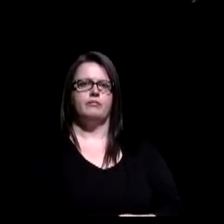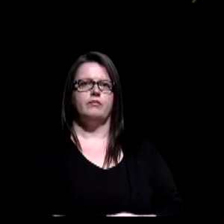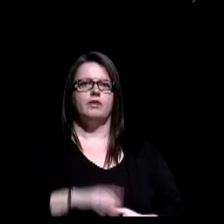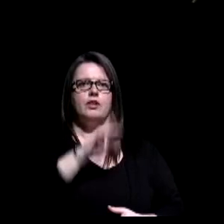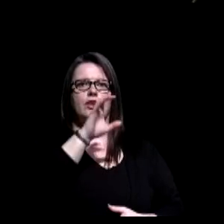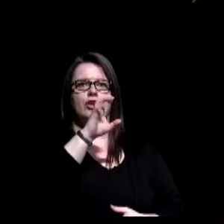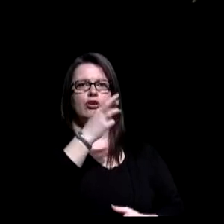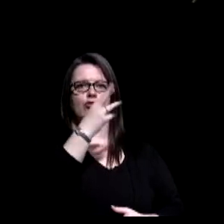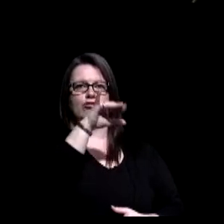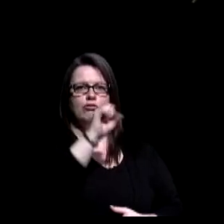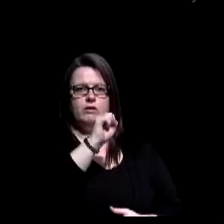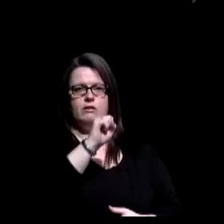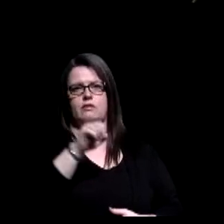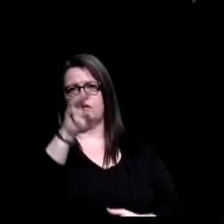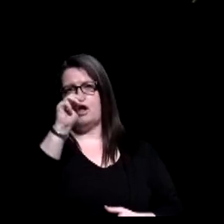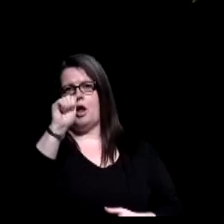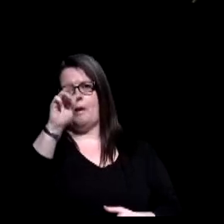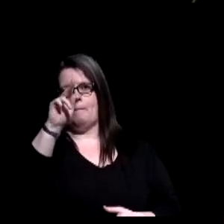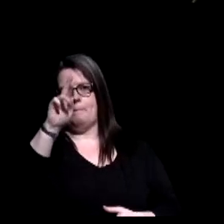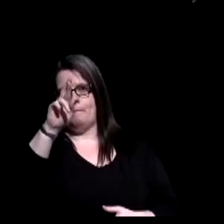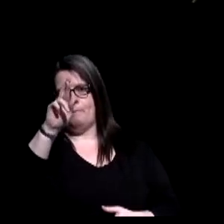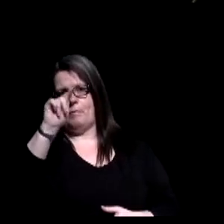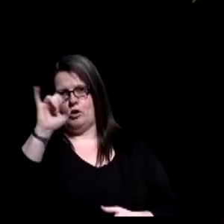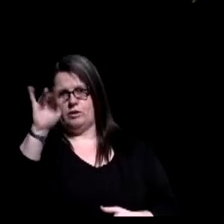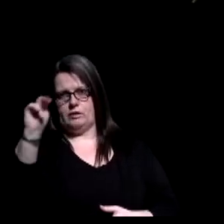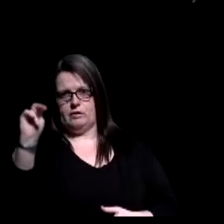Chris Martin,